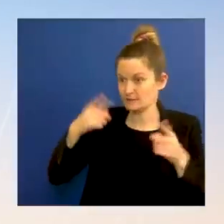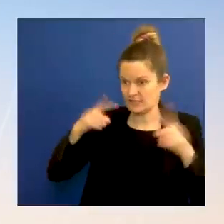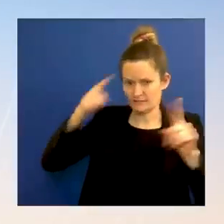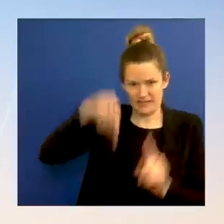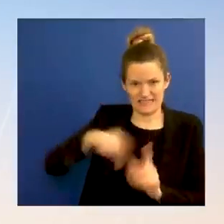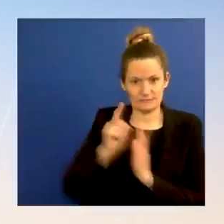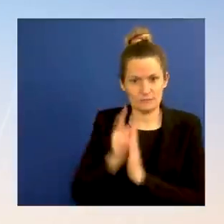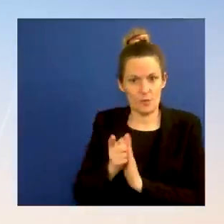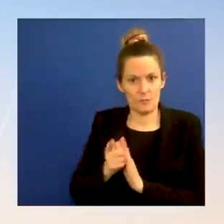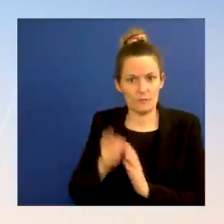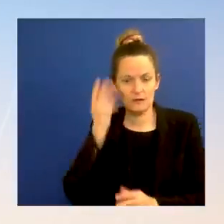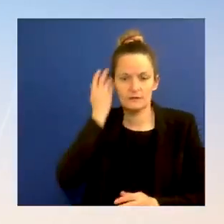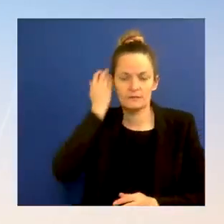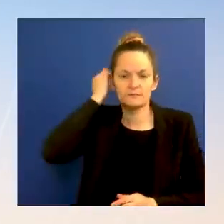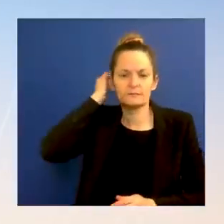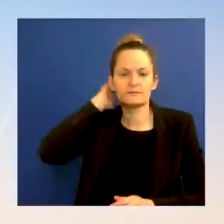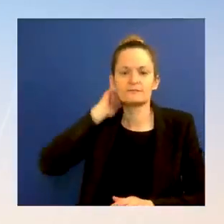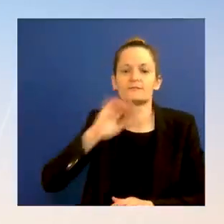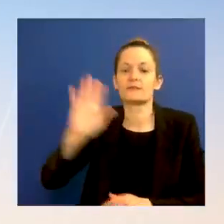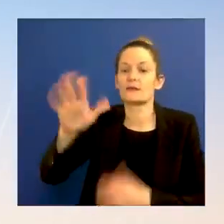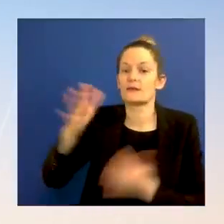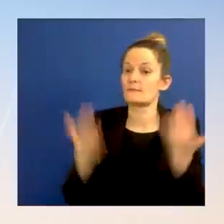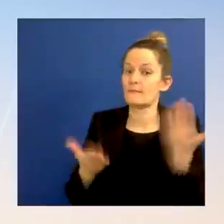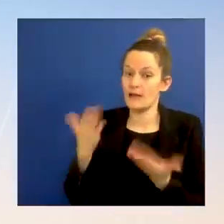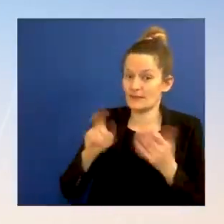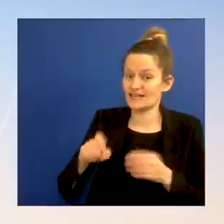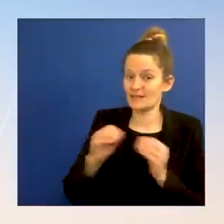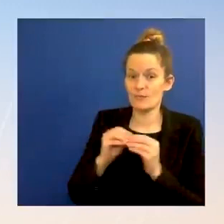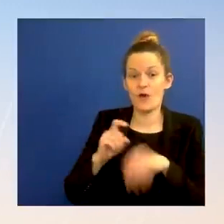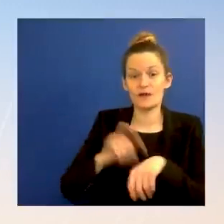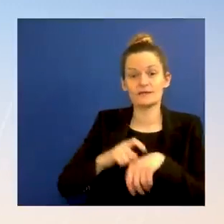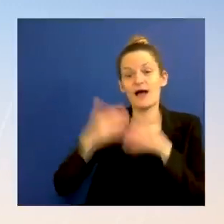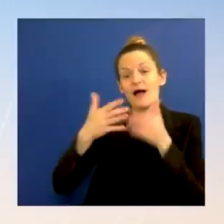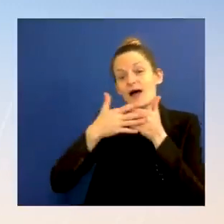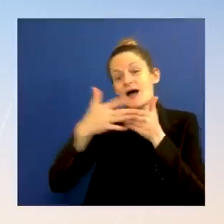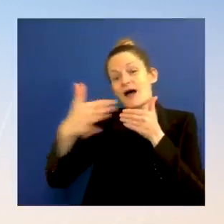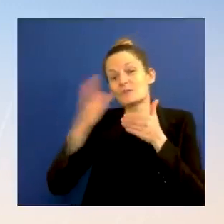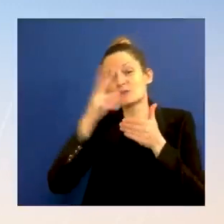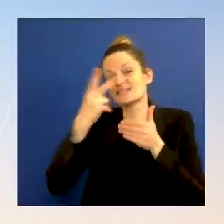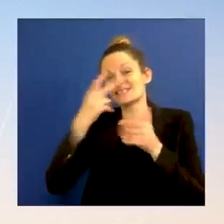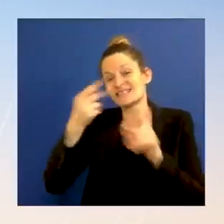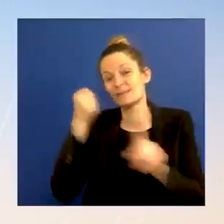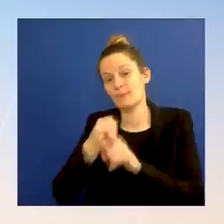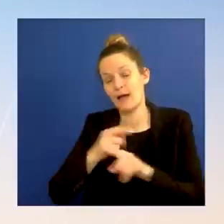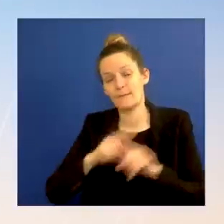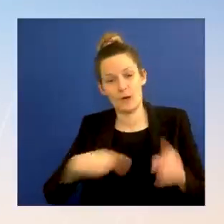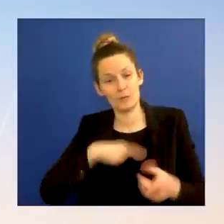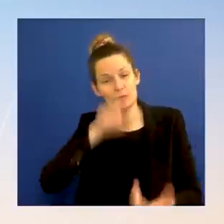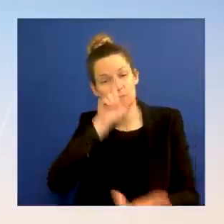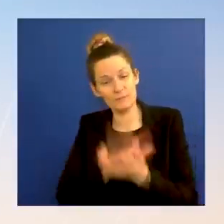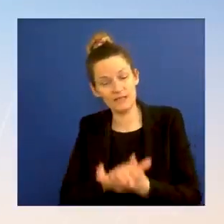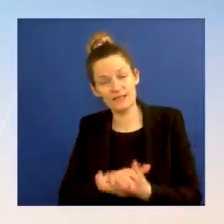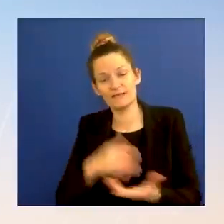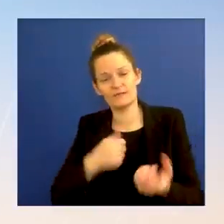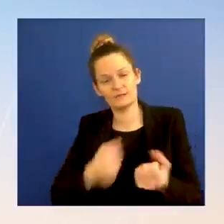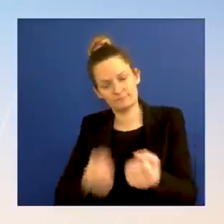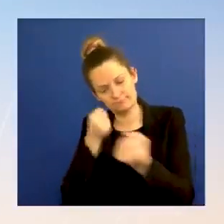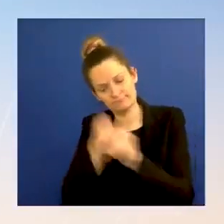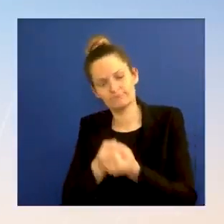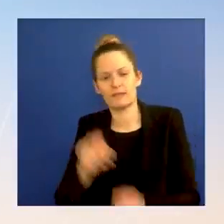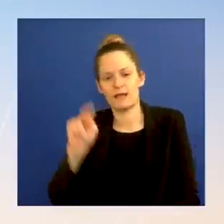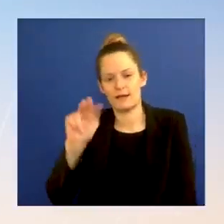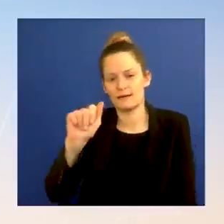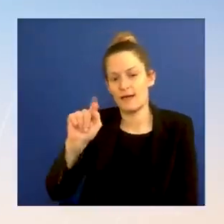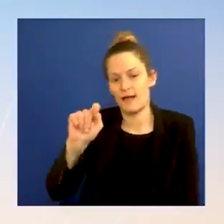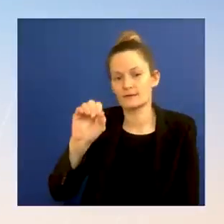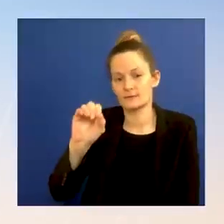impact, but you know, that is the strengthening of NATO, we think, is unquestionably good for our security here in the United States and